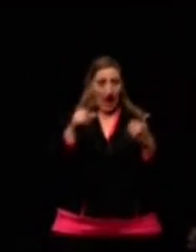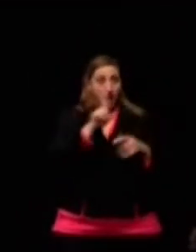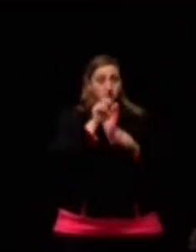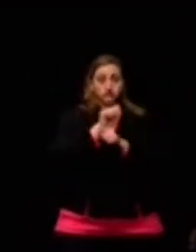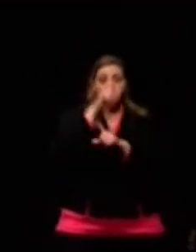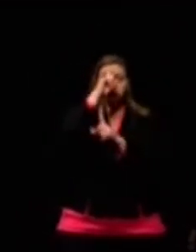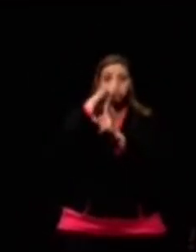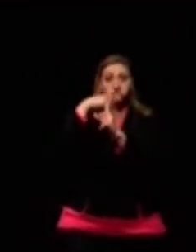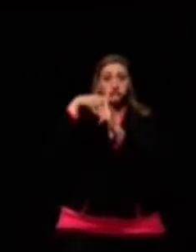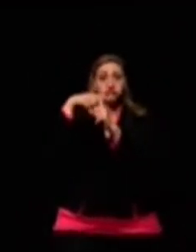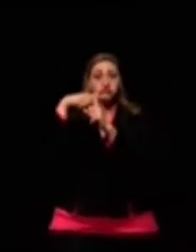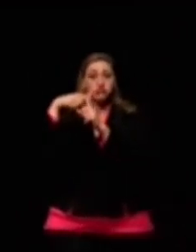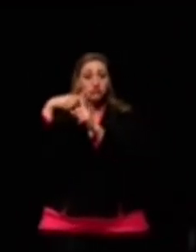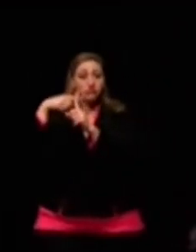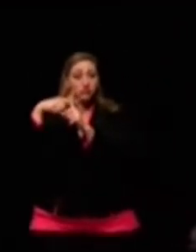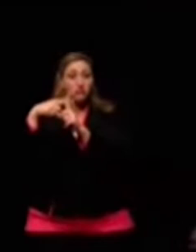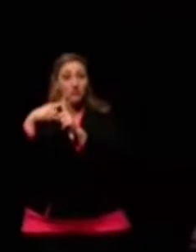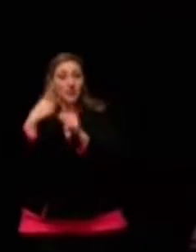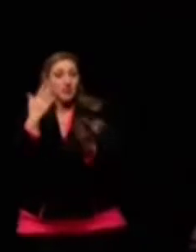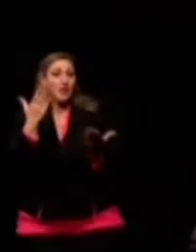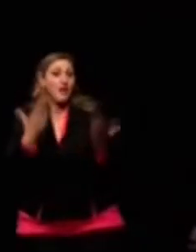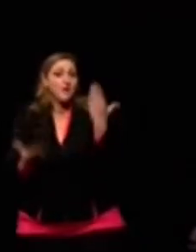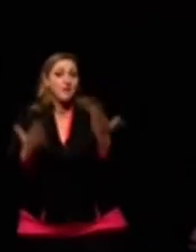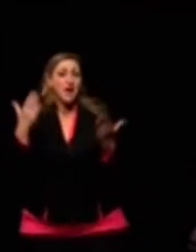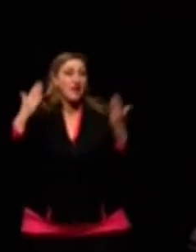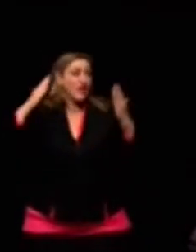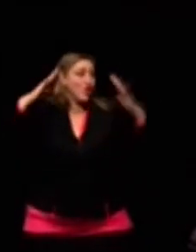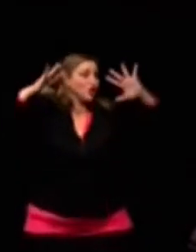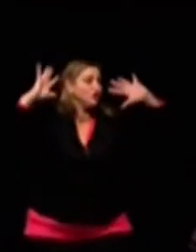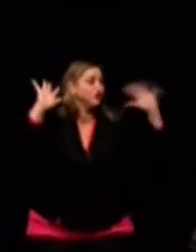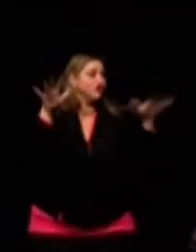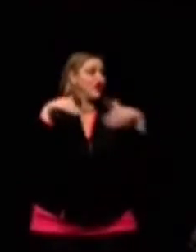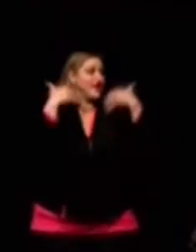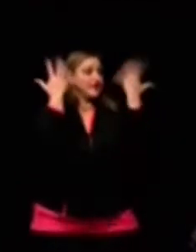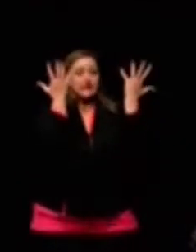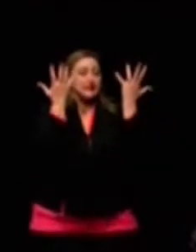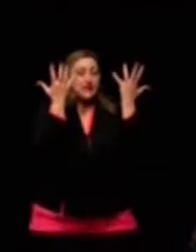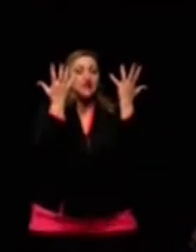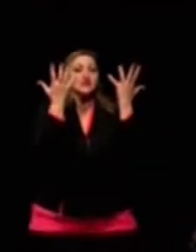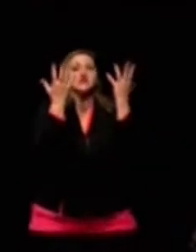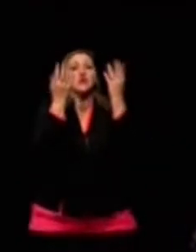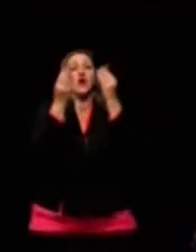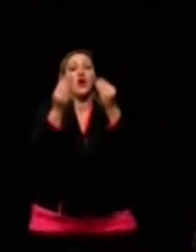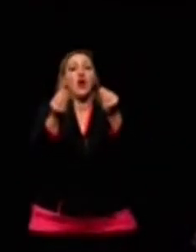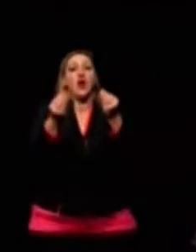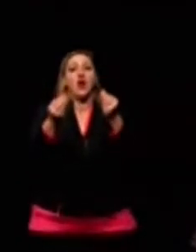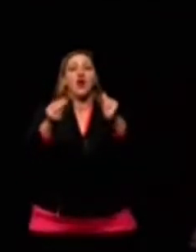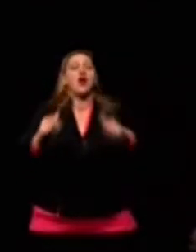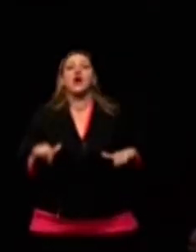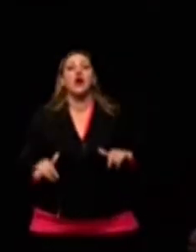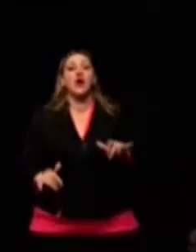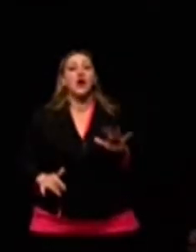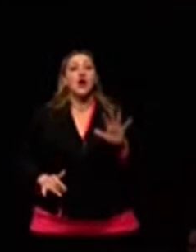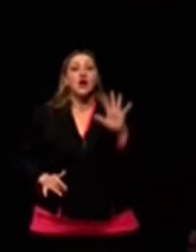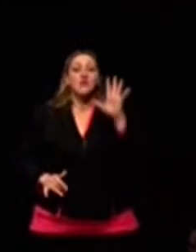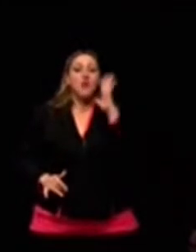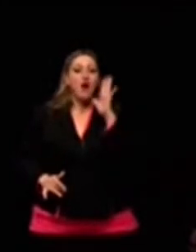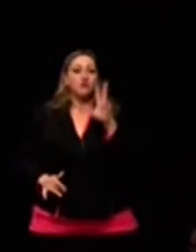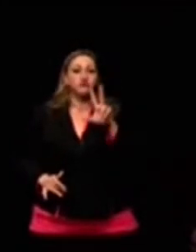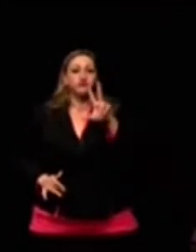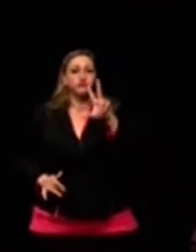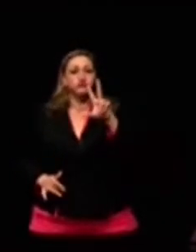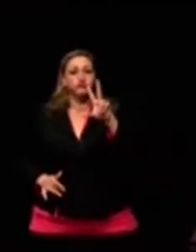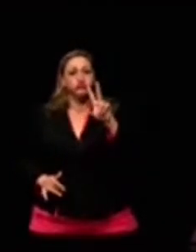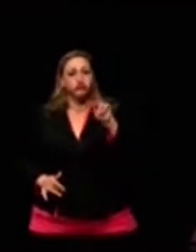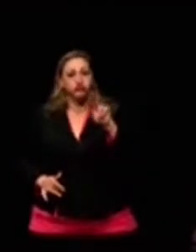That maybe, just maybe, the madness would break. But now it should be clear to all of